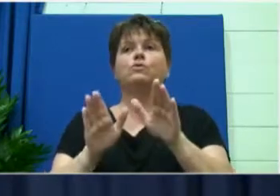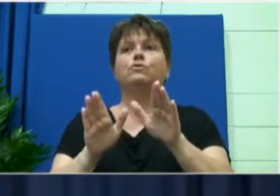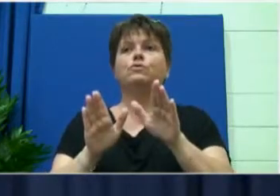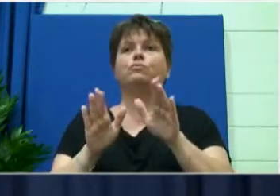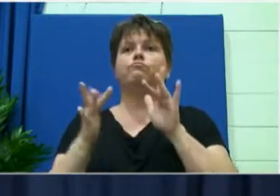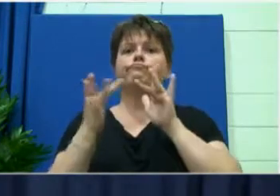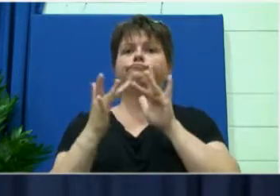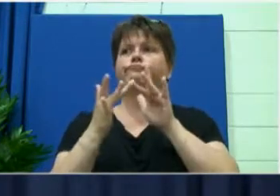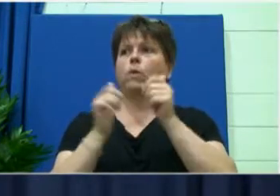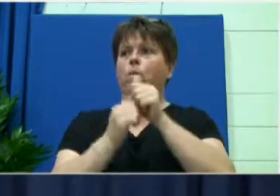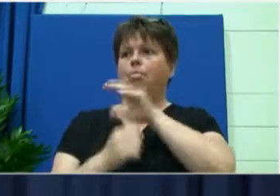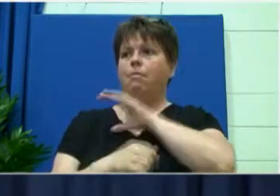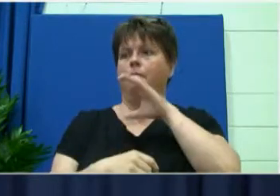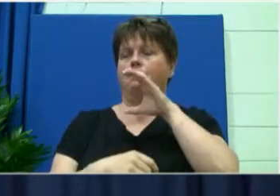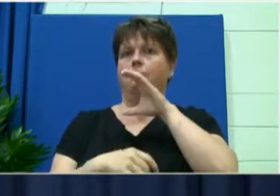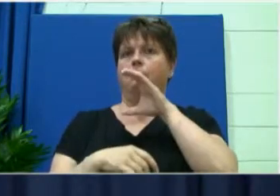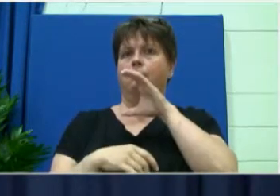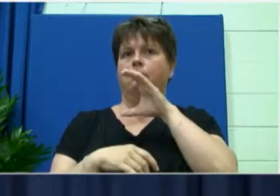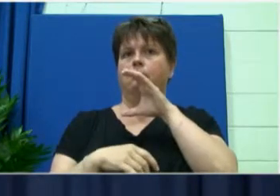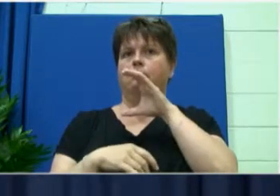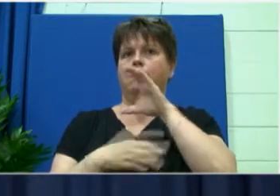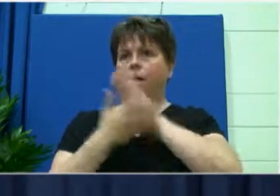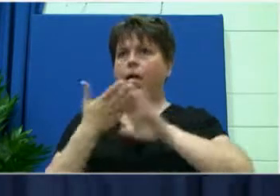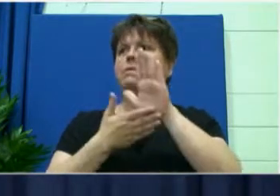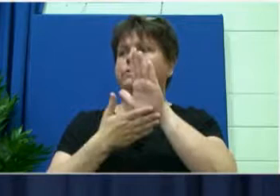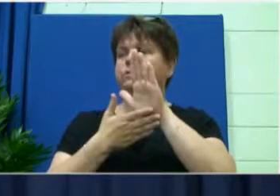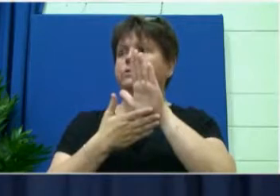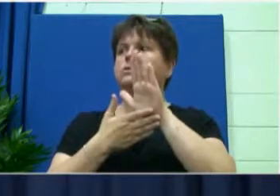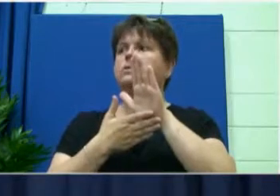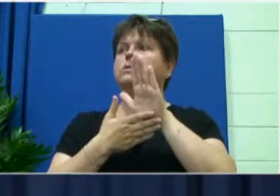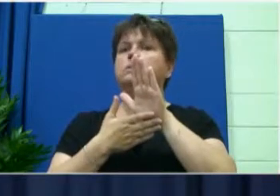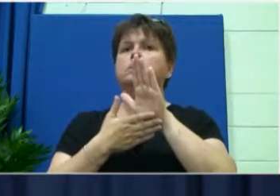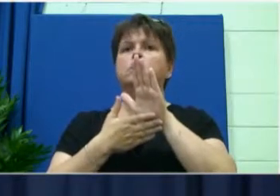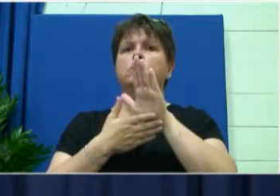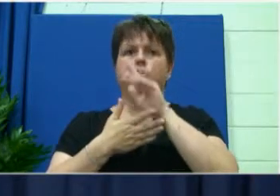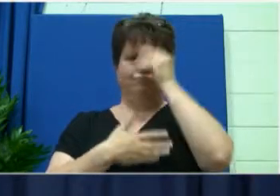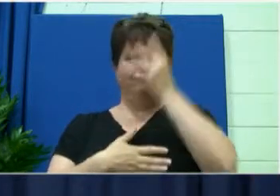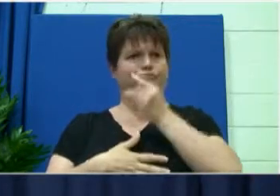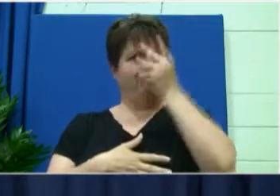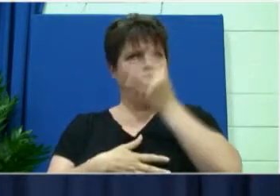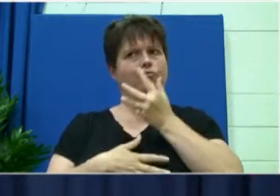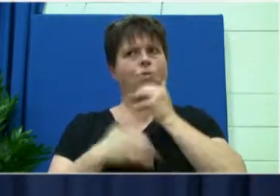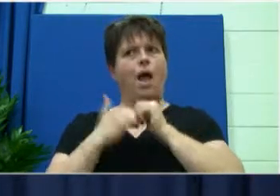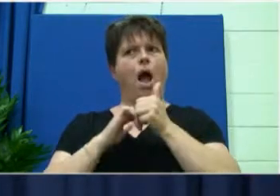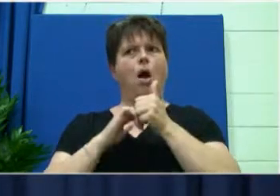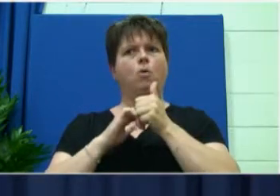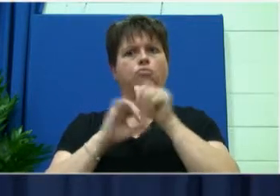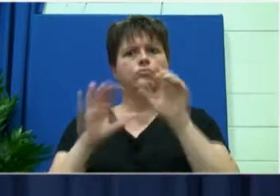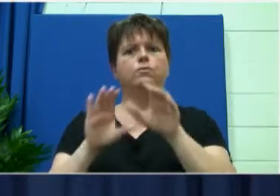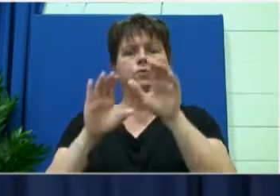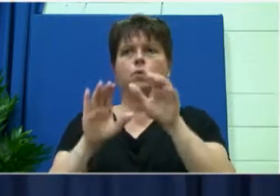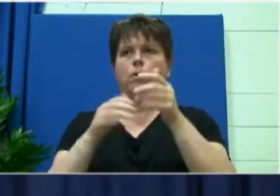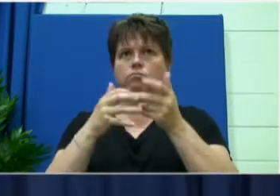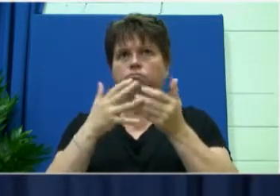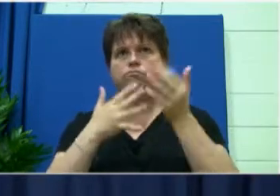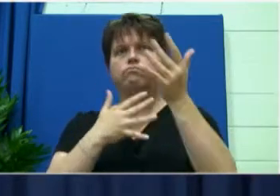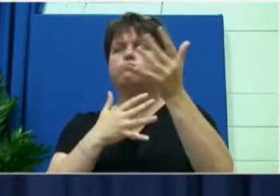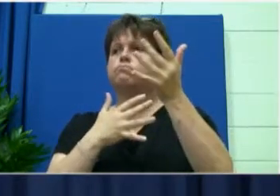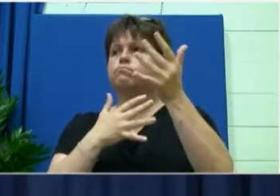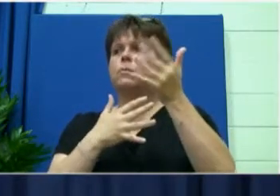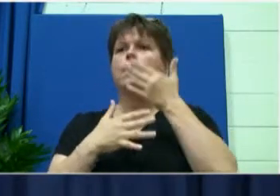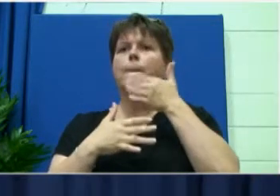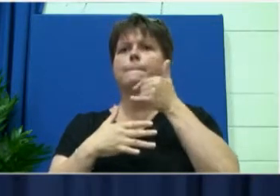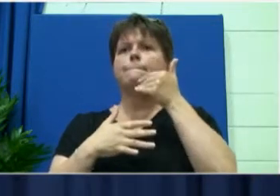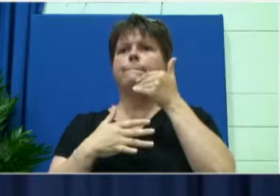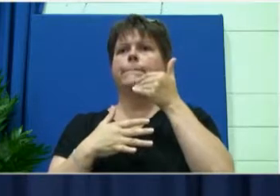with the college and to return and keep us informed on how well you are doing. And the